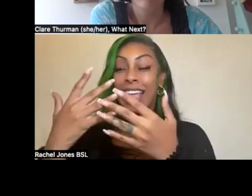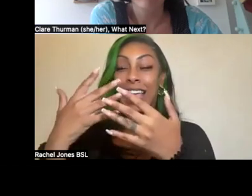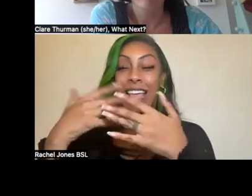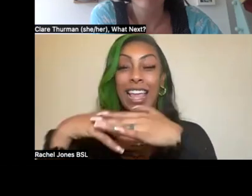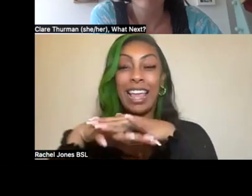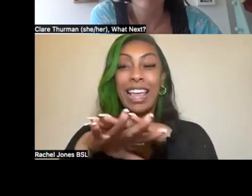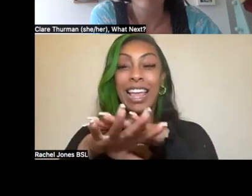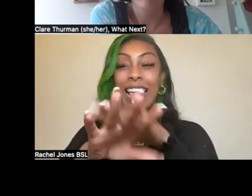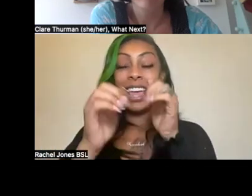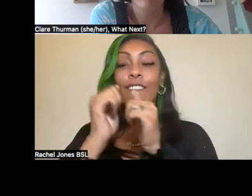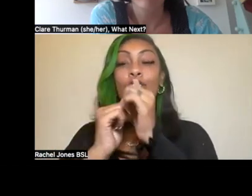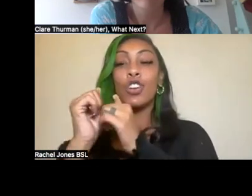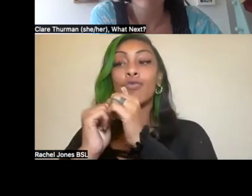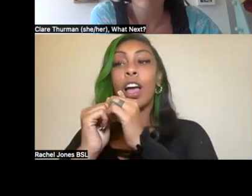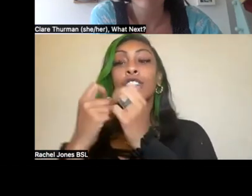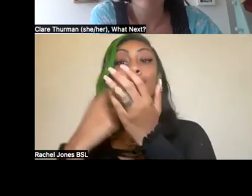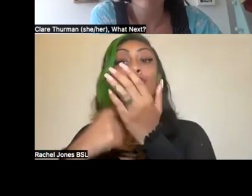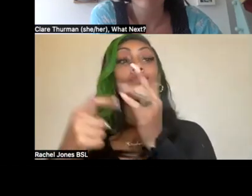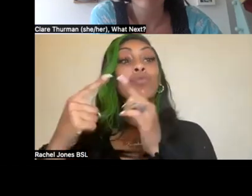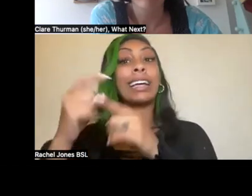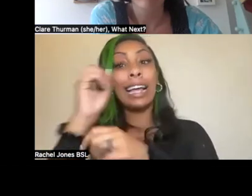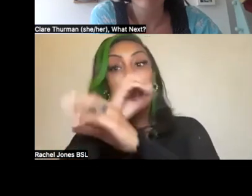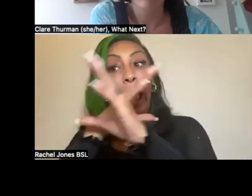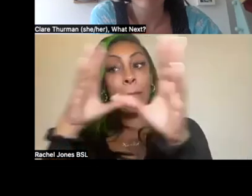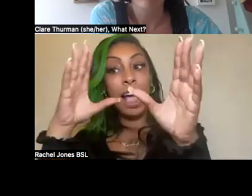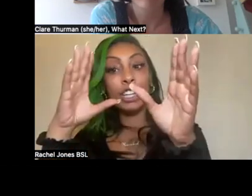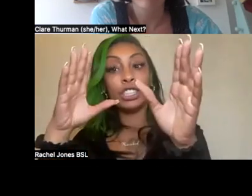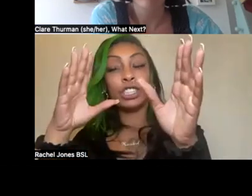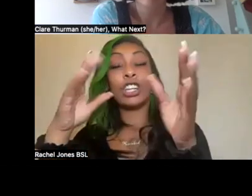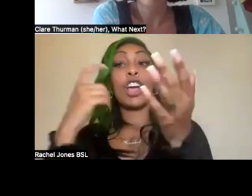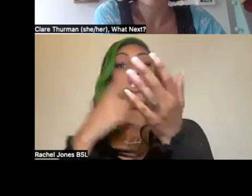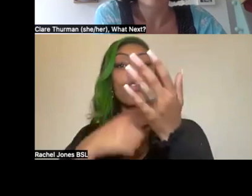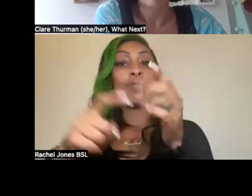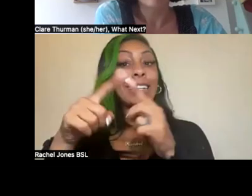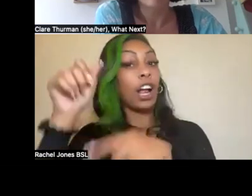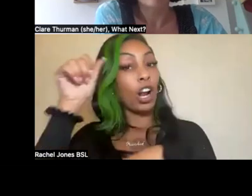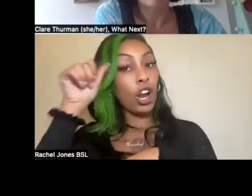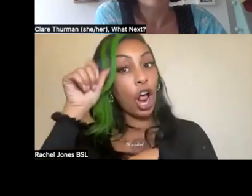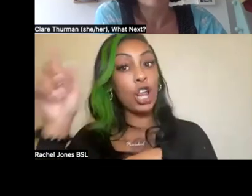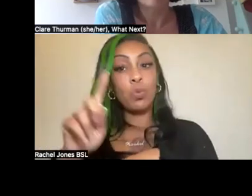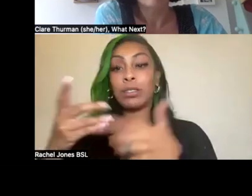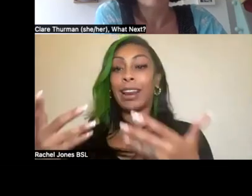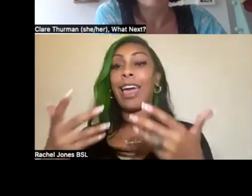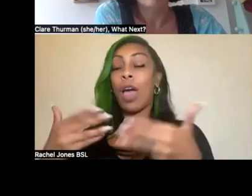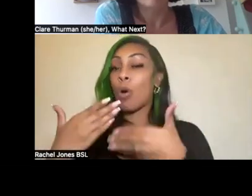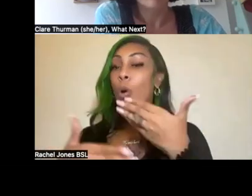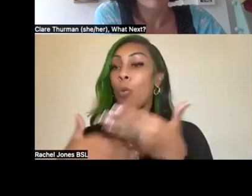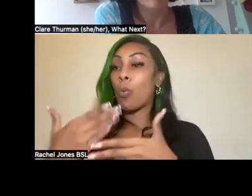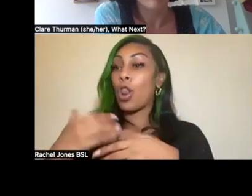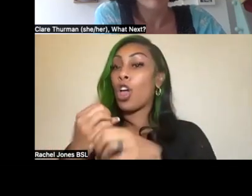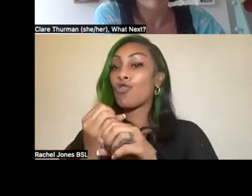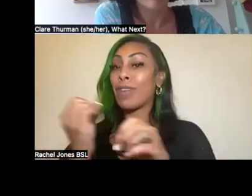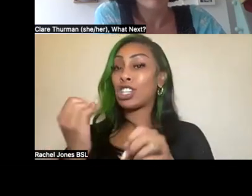imagining, reimagining that needs to happen. We acknowledge what is now. I must have graduated like 15 years